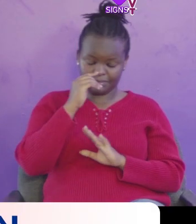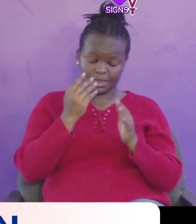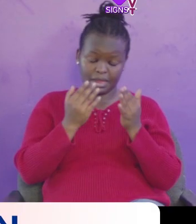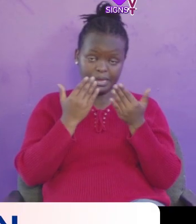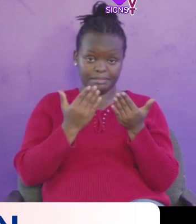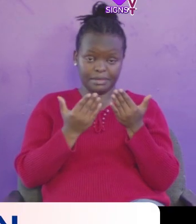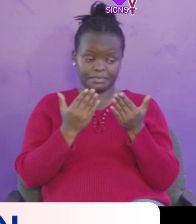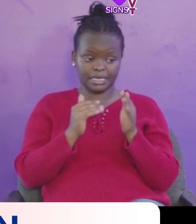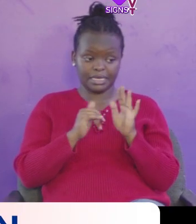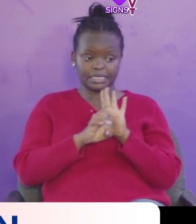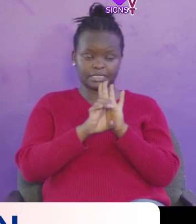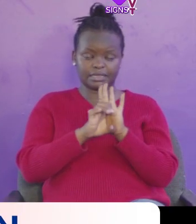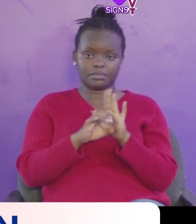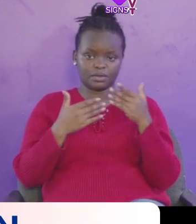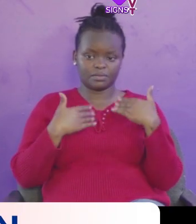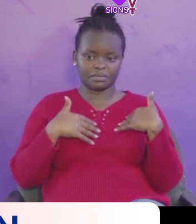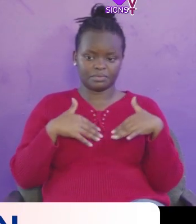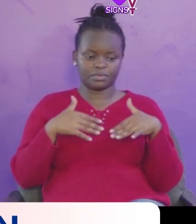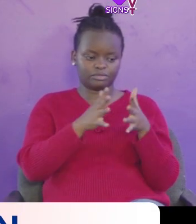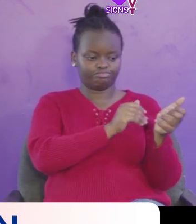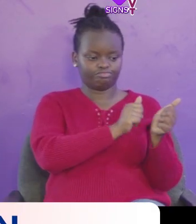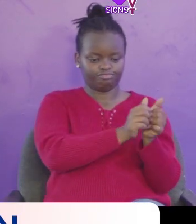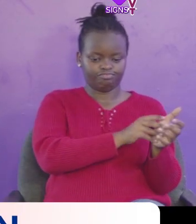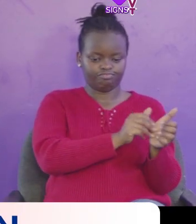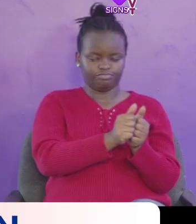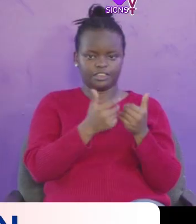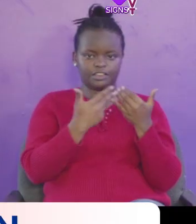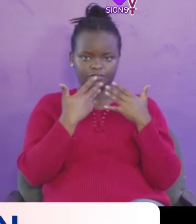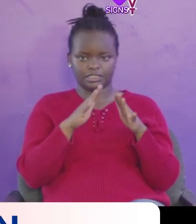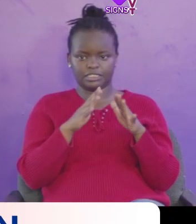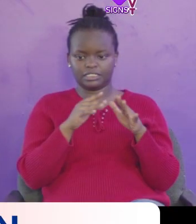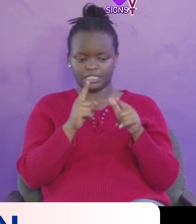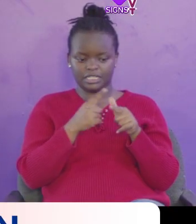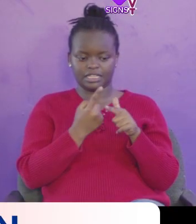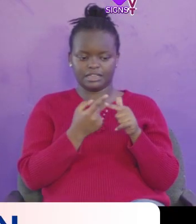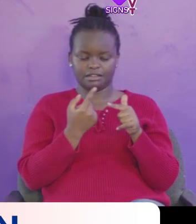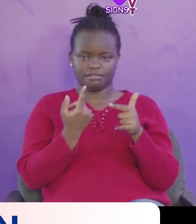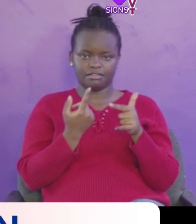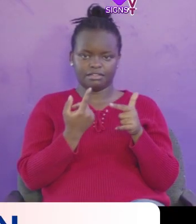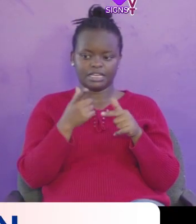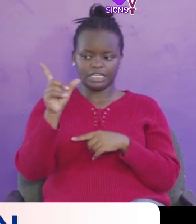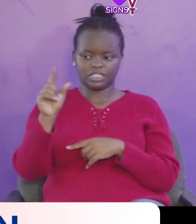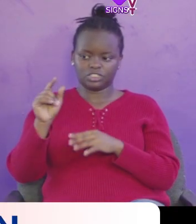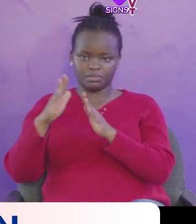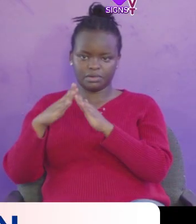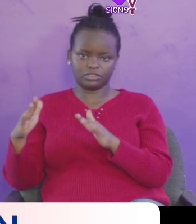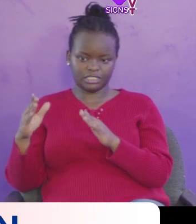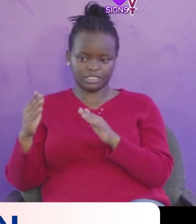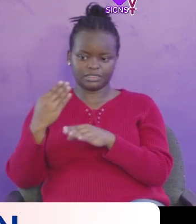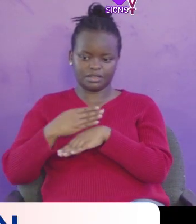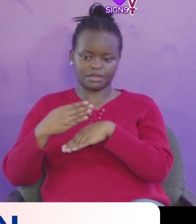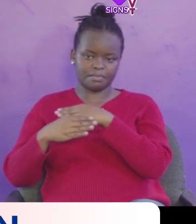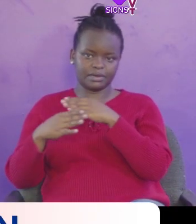me say for example, watu mahali kumekuwa demolished ndio affordable houses zijengwa, si ndio? Wanachukuliwa kwa zile zenye